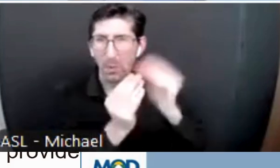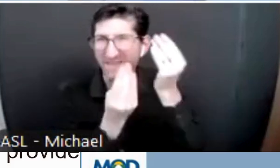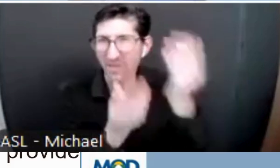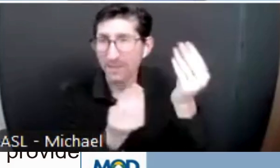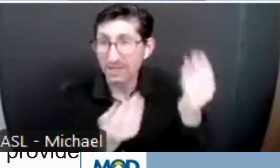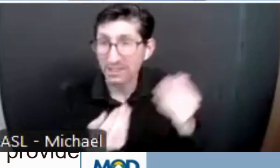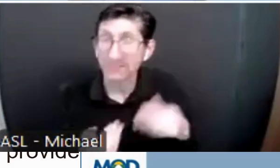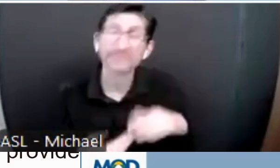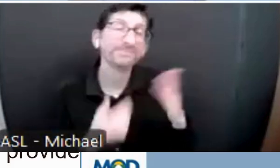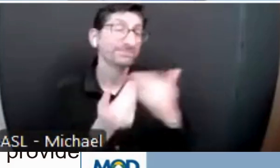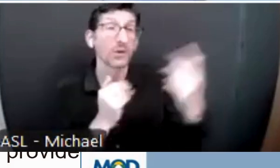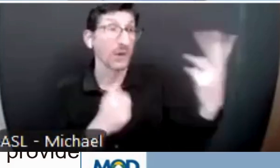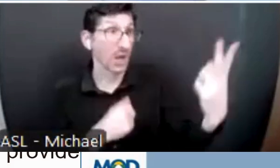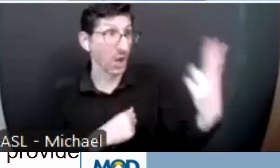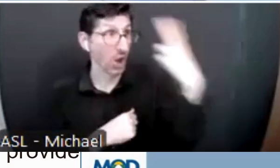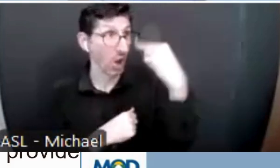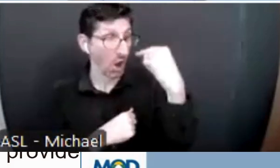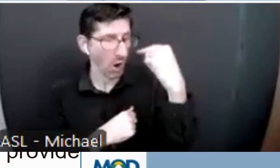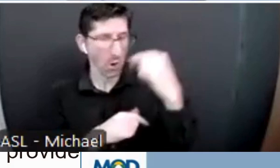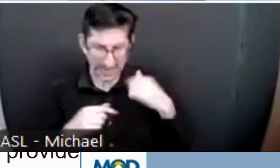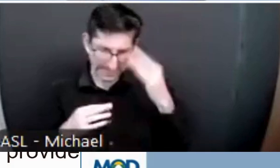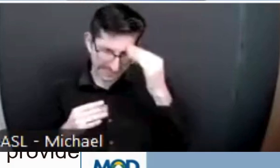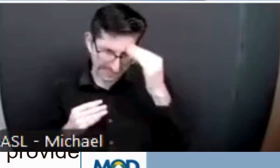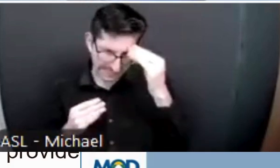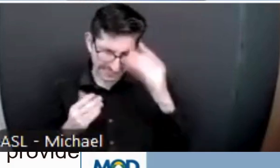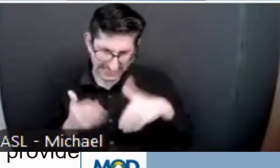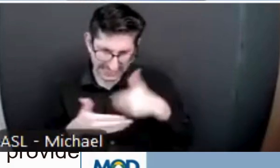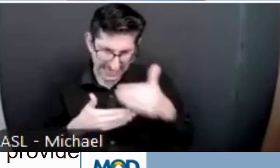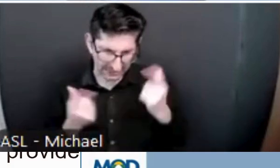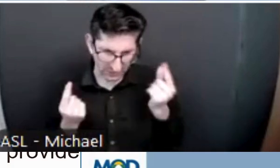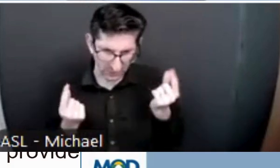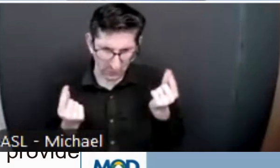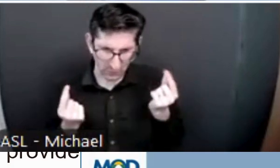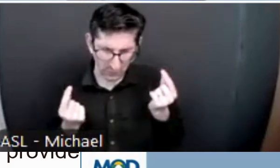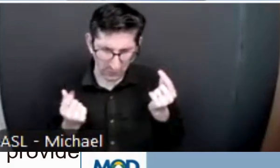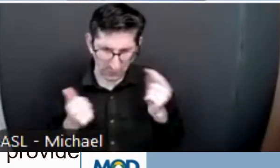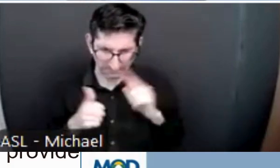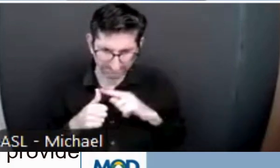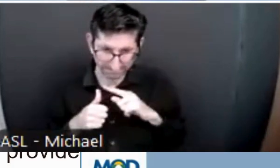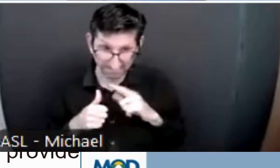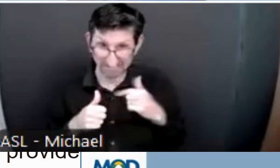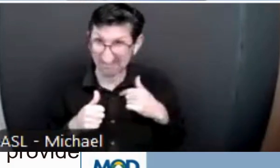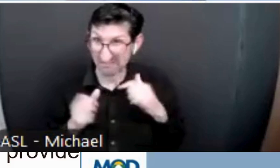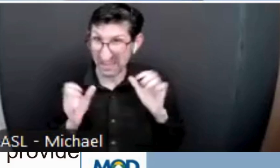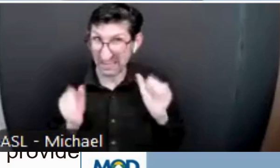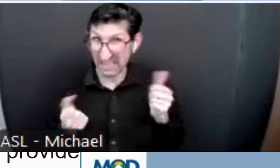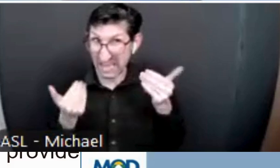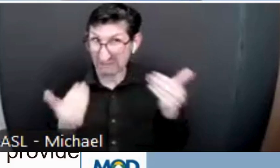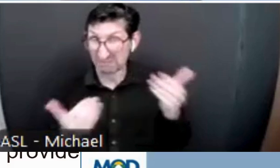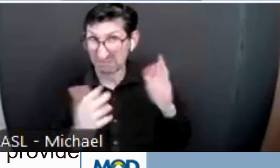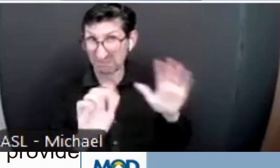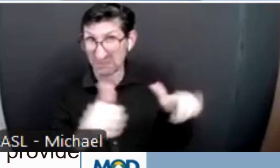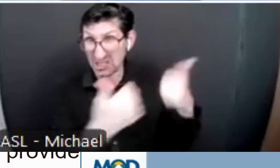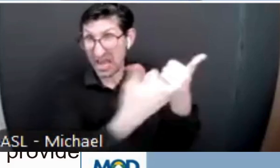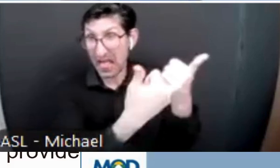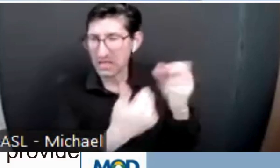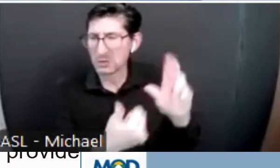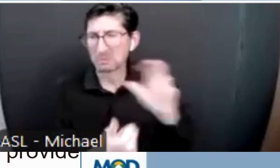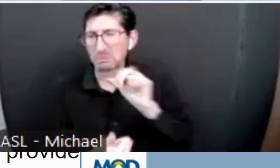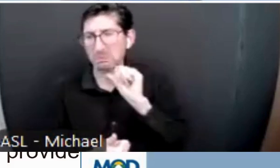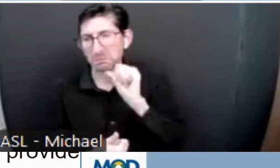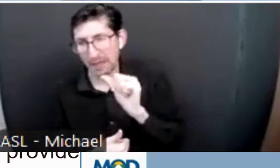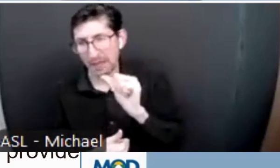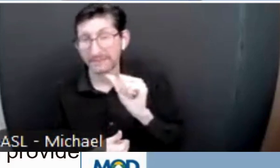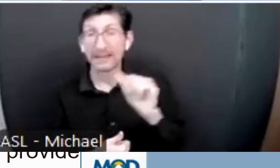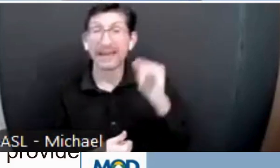decision because you're thinking about your next steps, your next course of action. Do you have one? And if you think that the reason for the denial